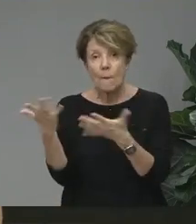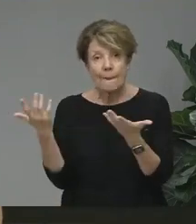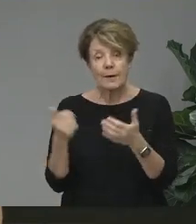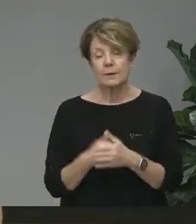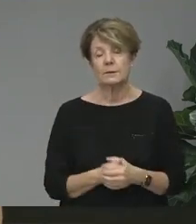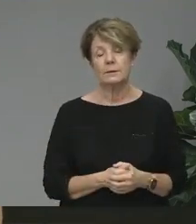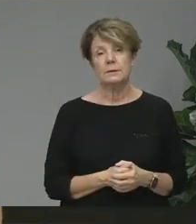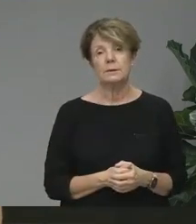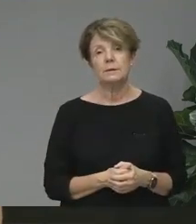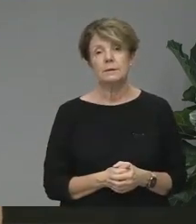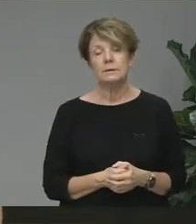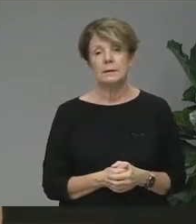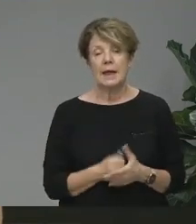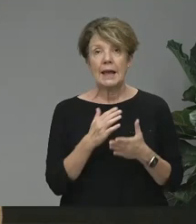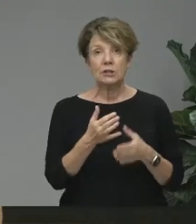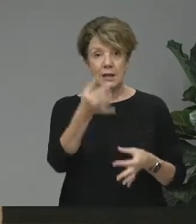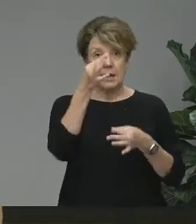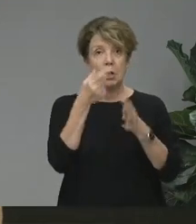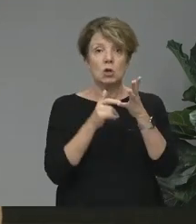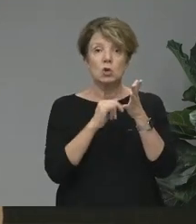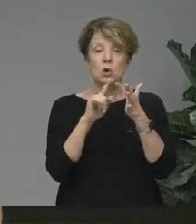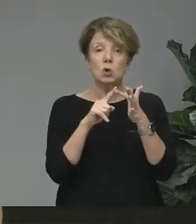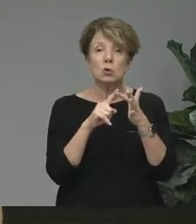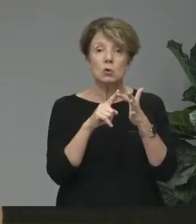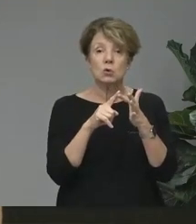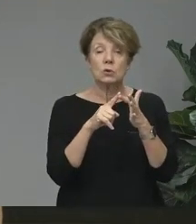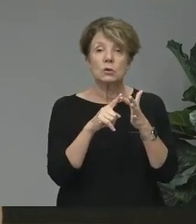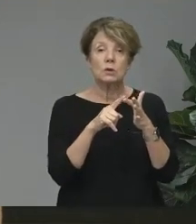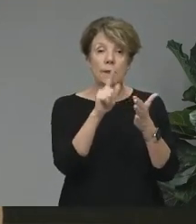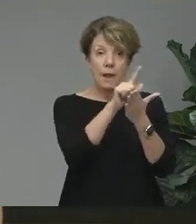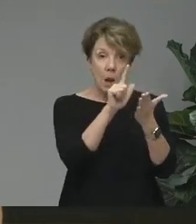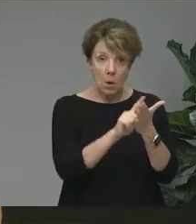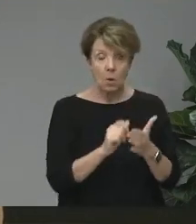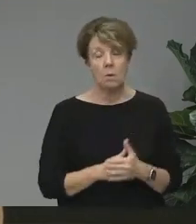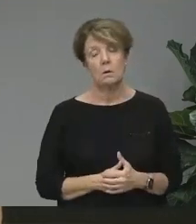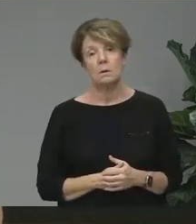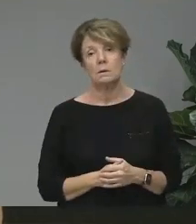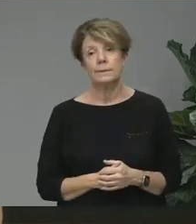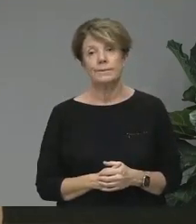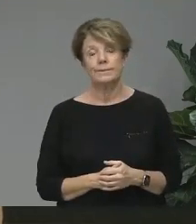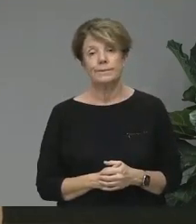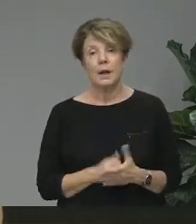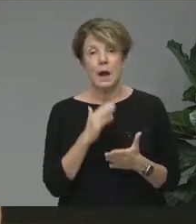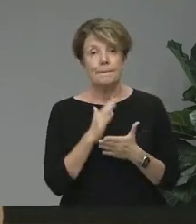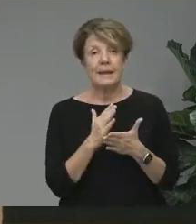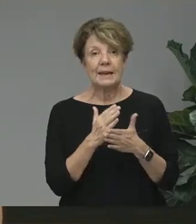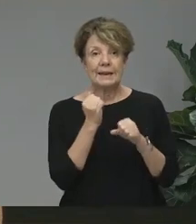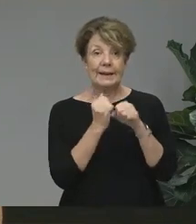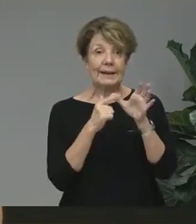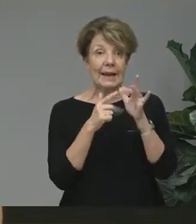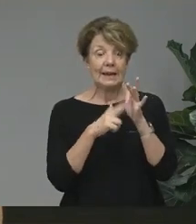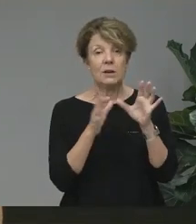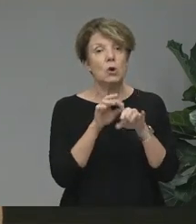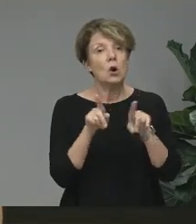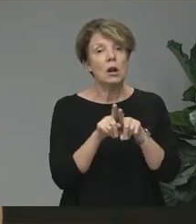game the rule of law, the issue of legality. And by gaming, I mean that unlike